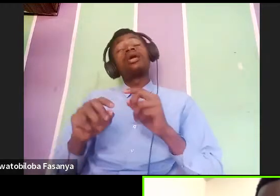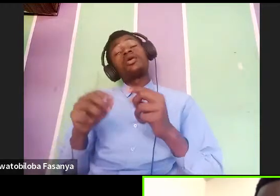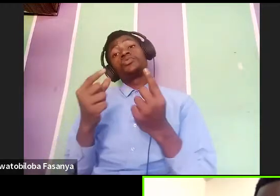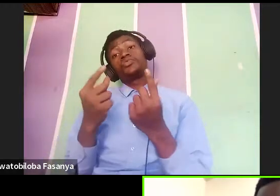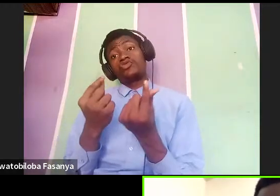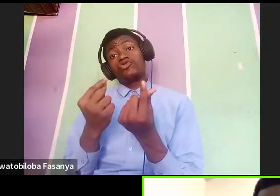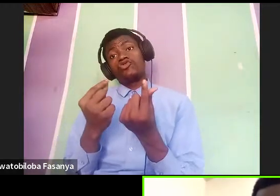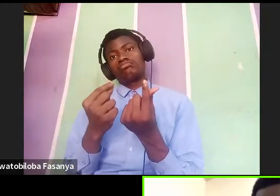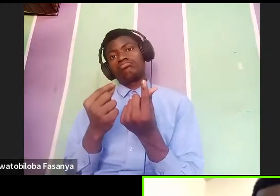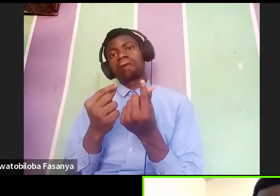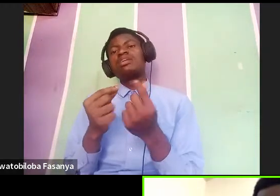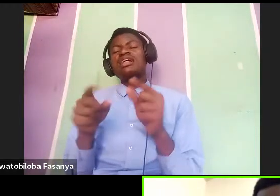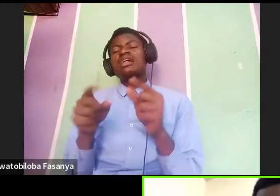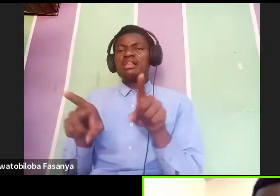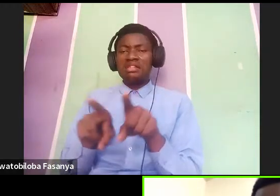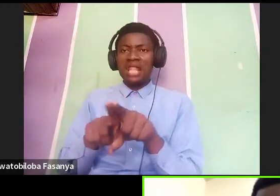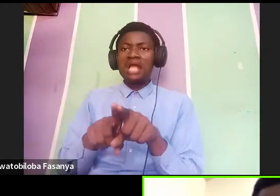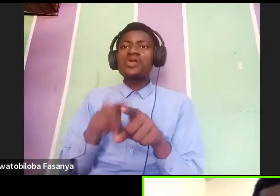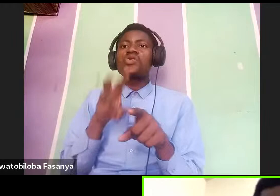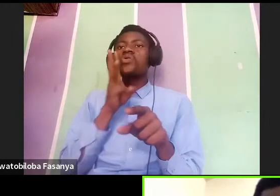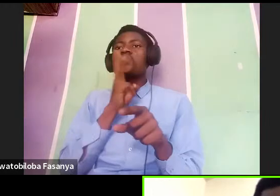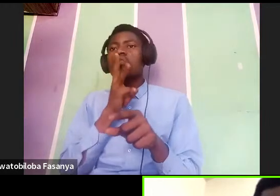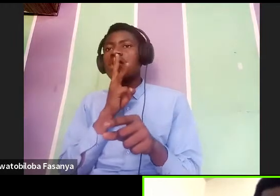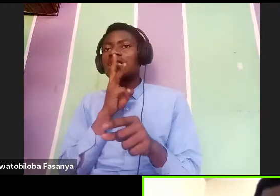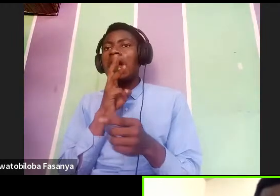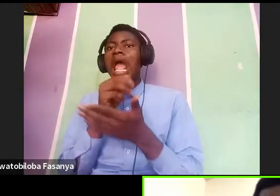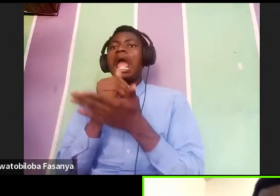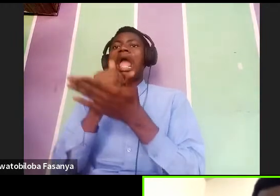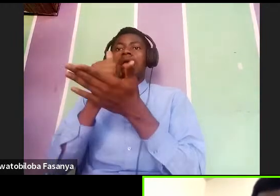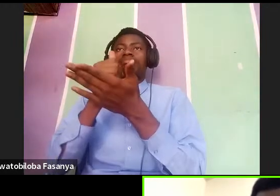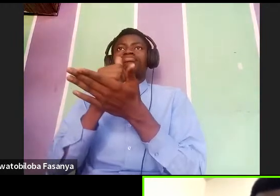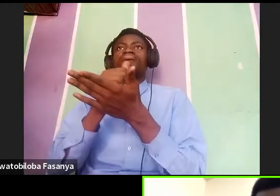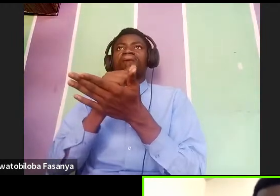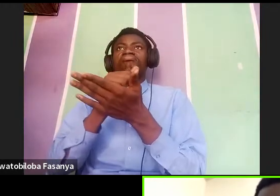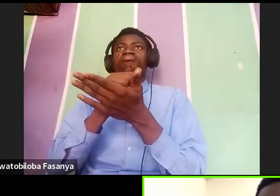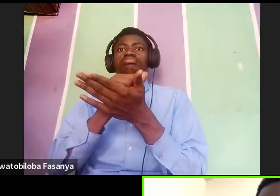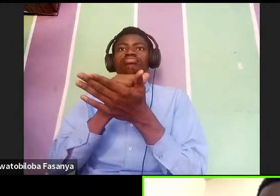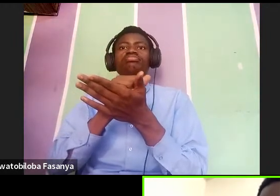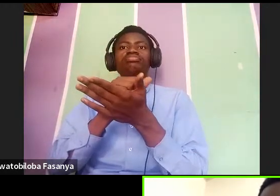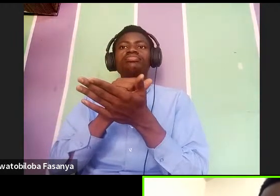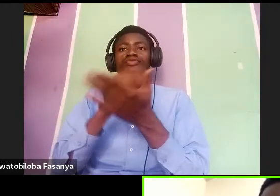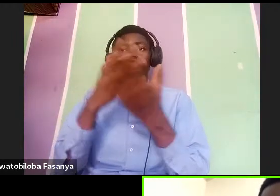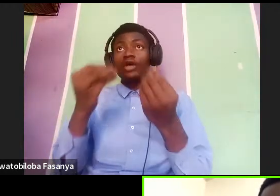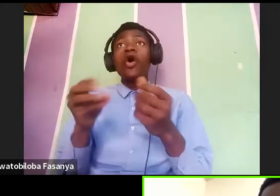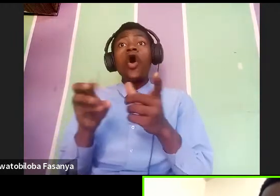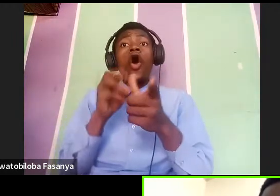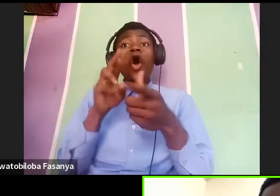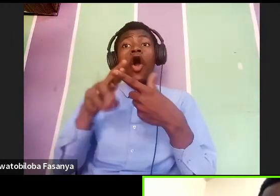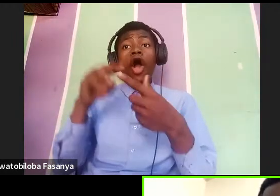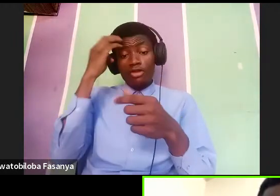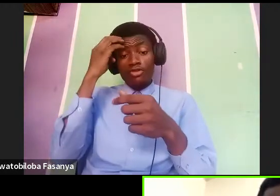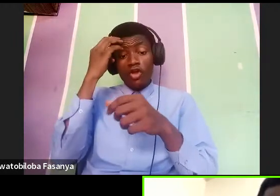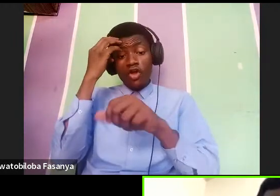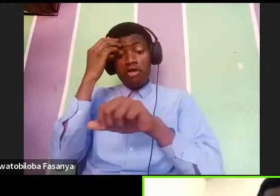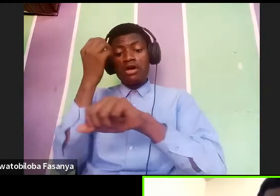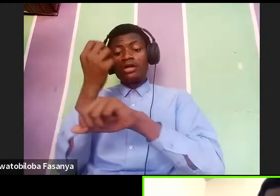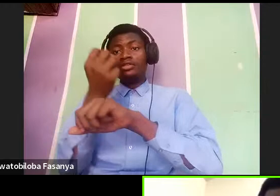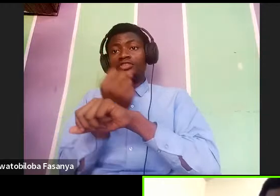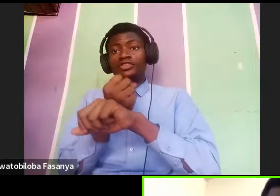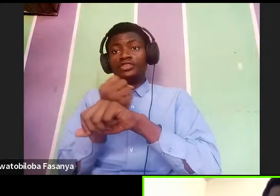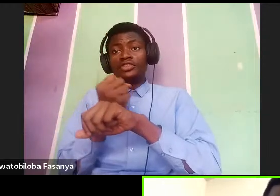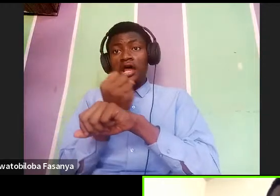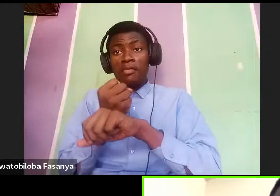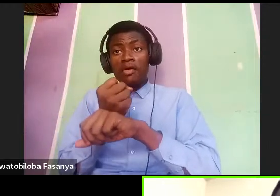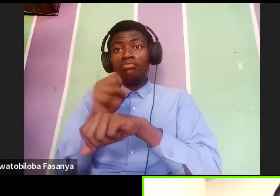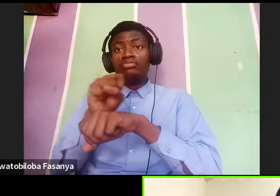see, even things like a swallow, a mold of eba, and see if that helps push it down.